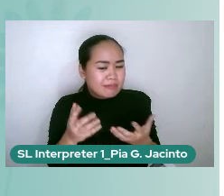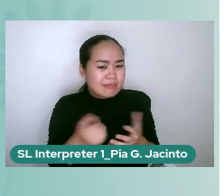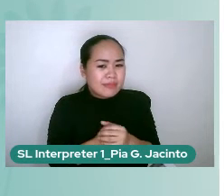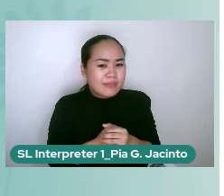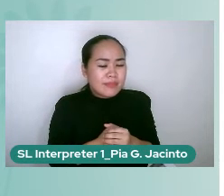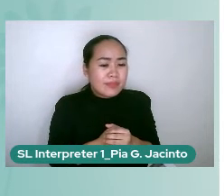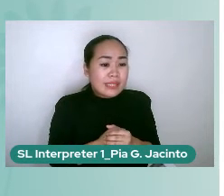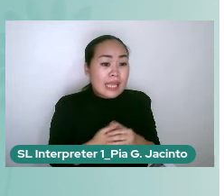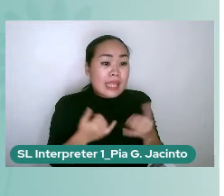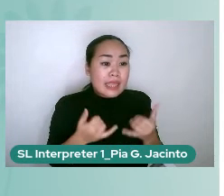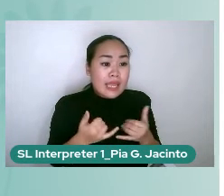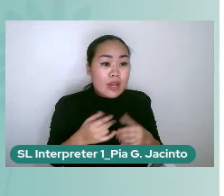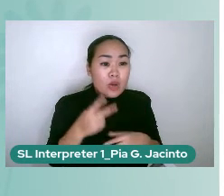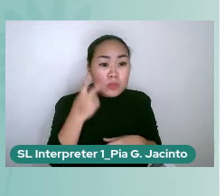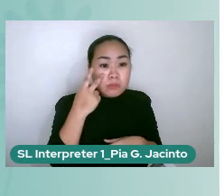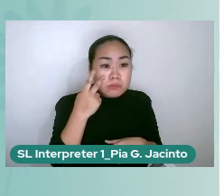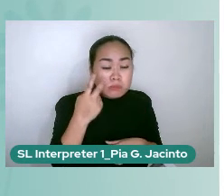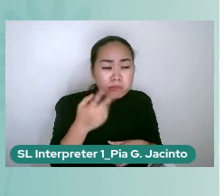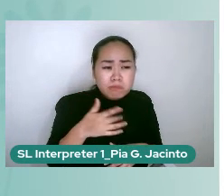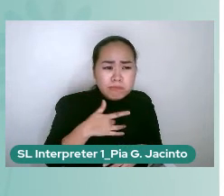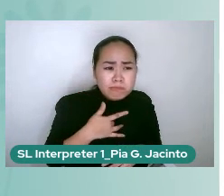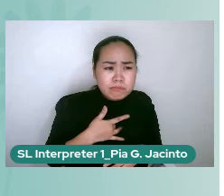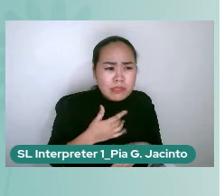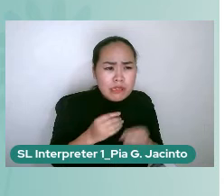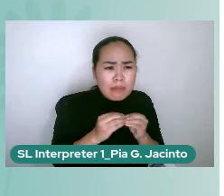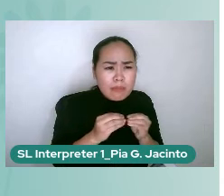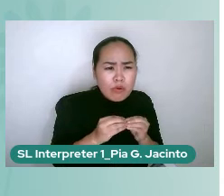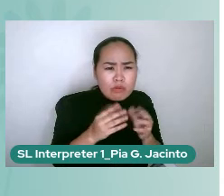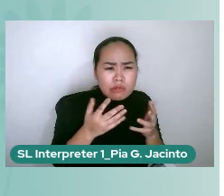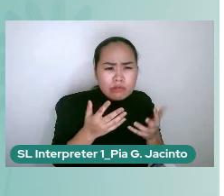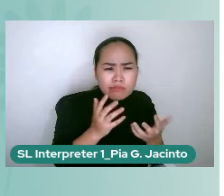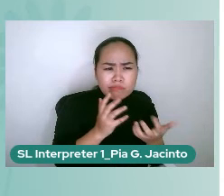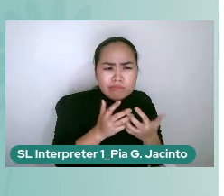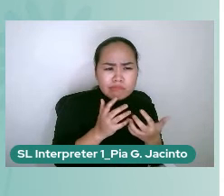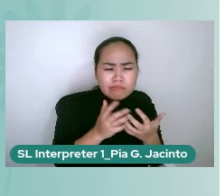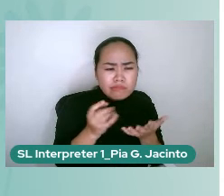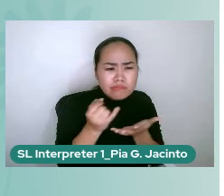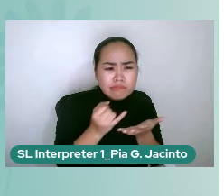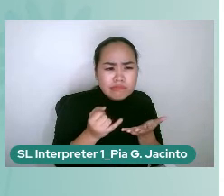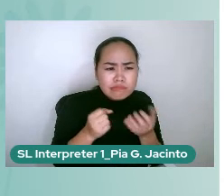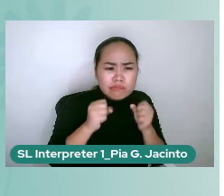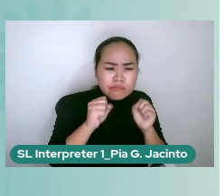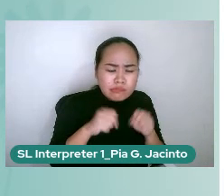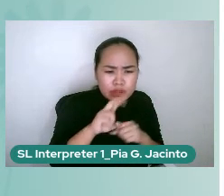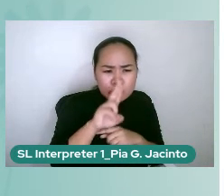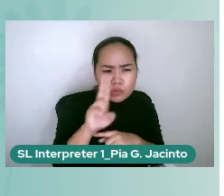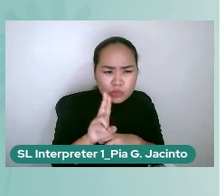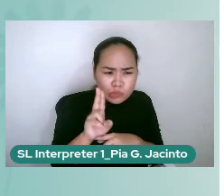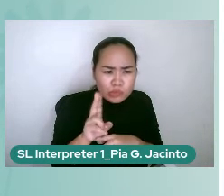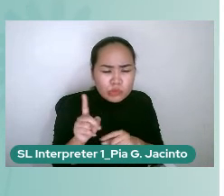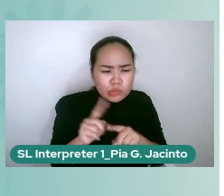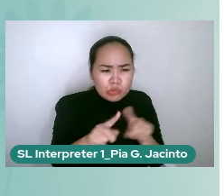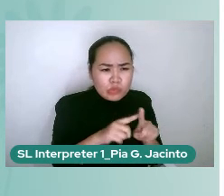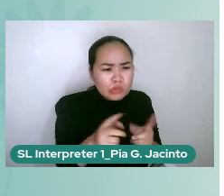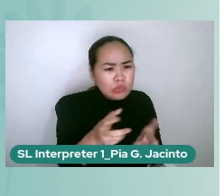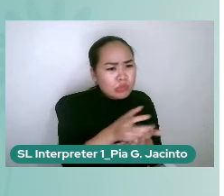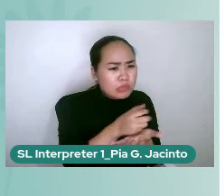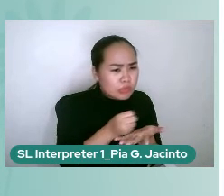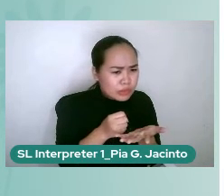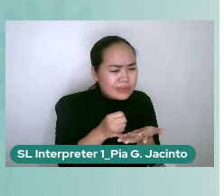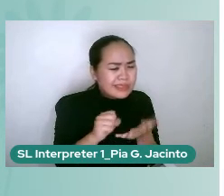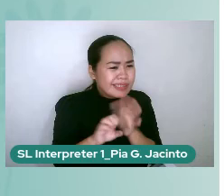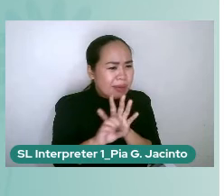practitioner-collected, but we felt that this was intrinsic to the study design as the flock swab was used to collect the